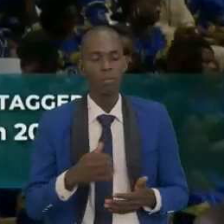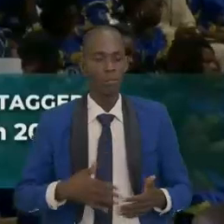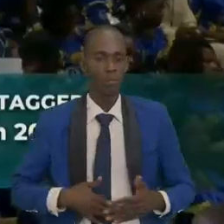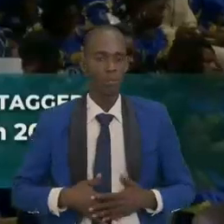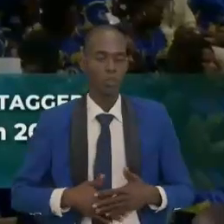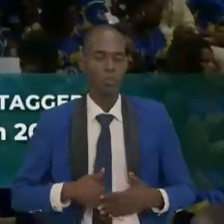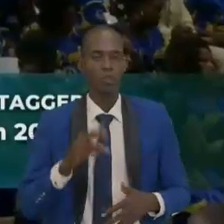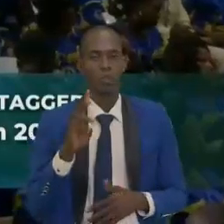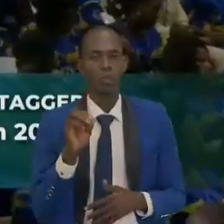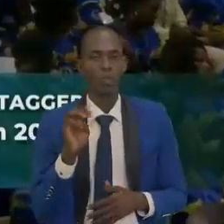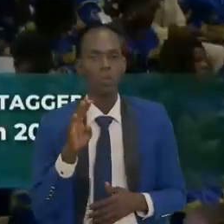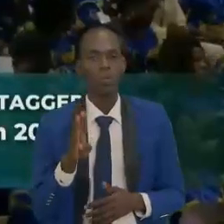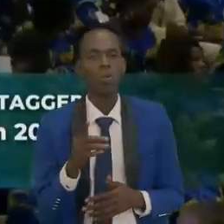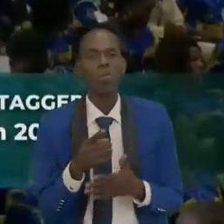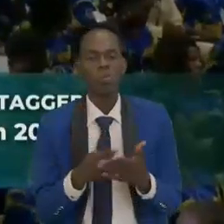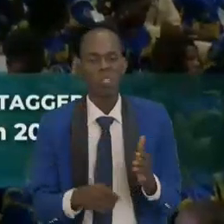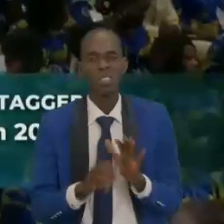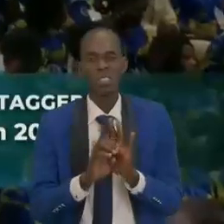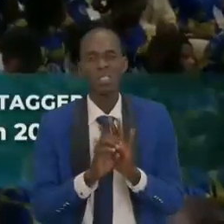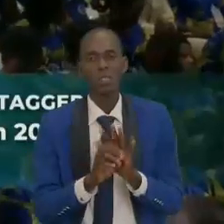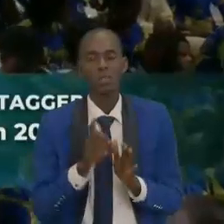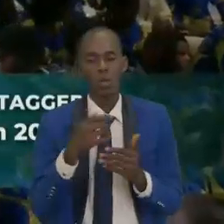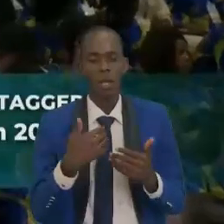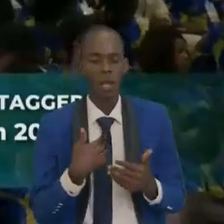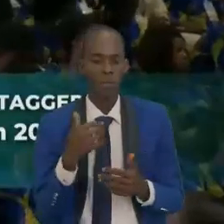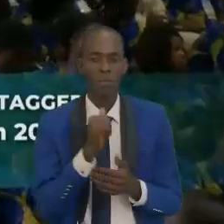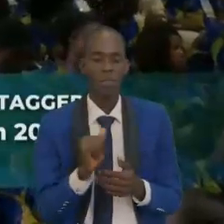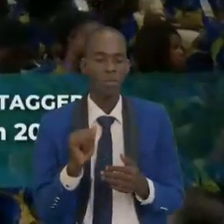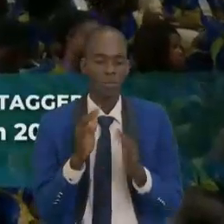what if you have a prayer partner